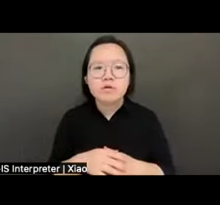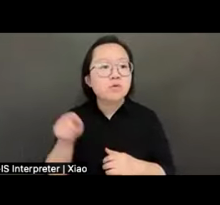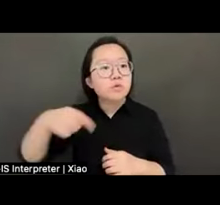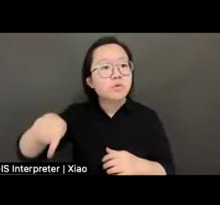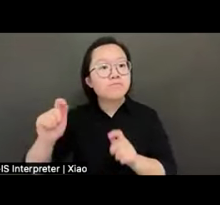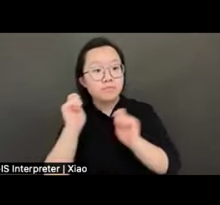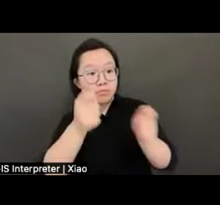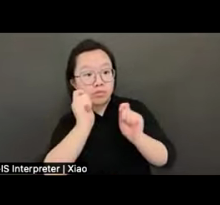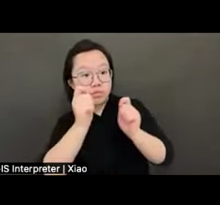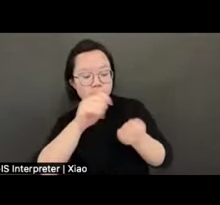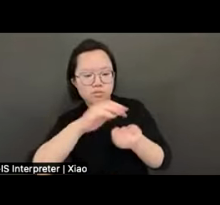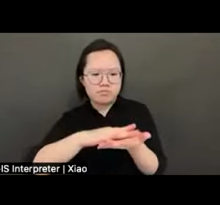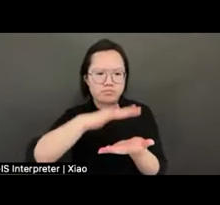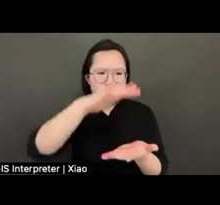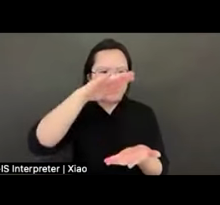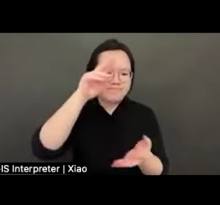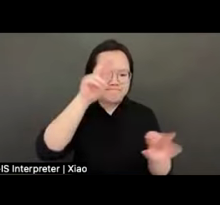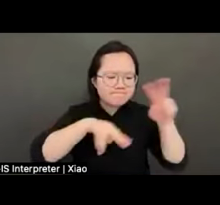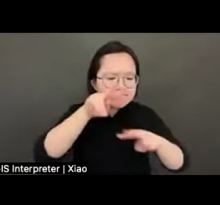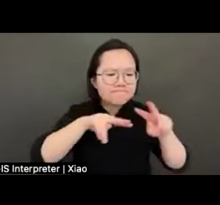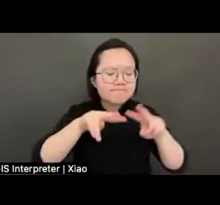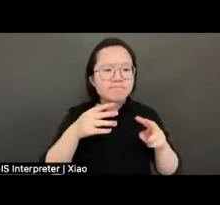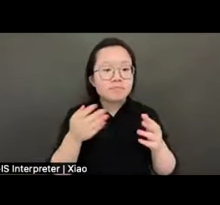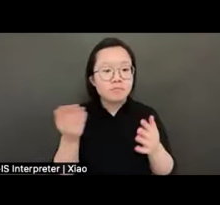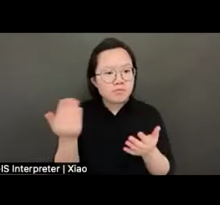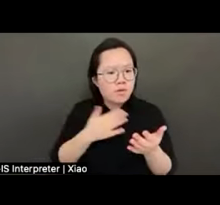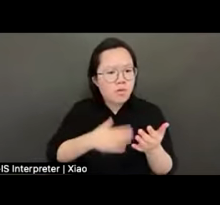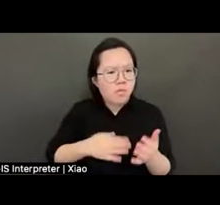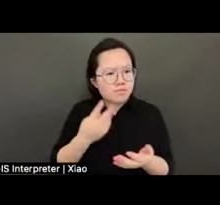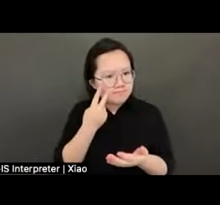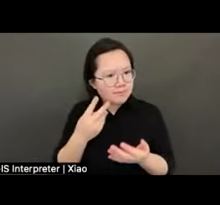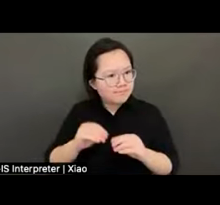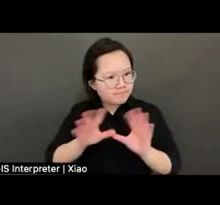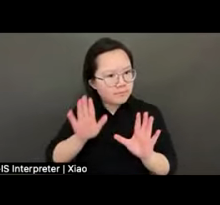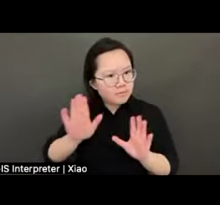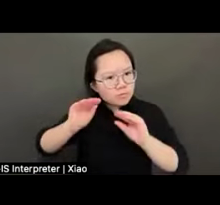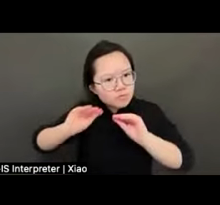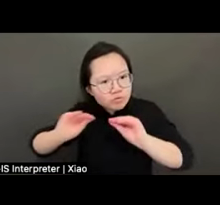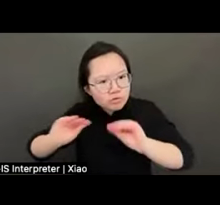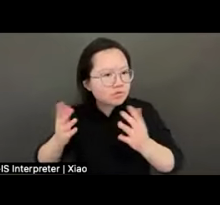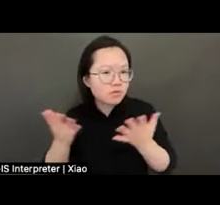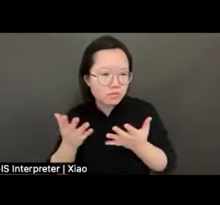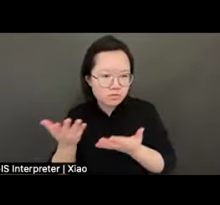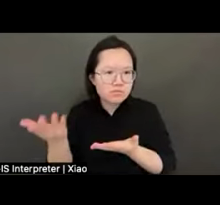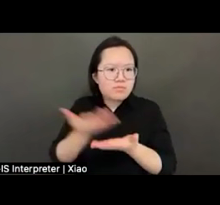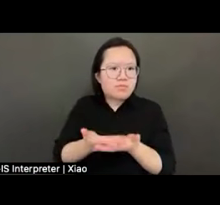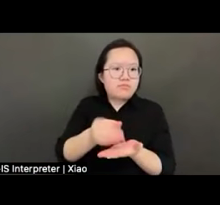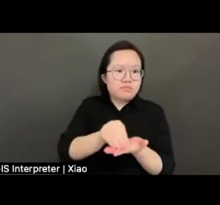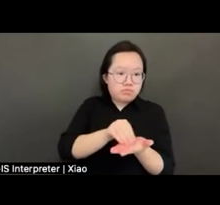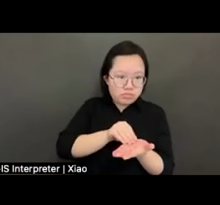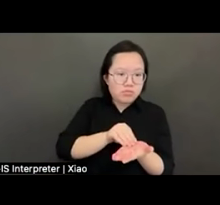a lot of training and resources. For instance, there will be 2 in-person trainings that will be offered.